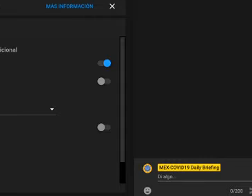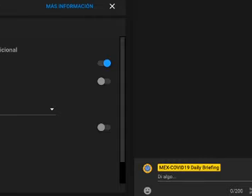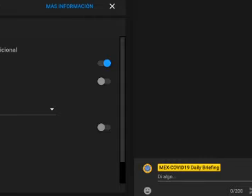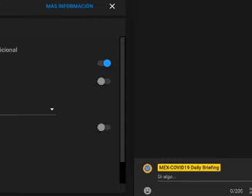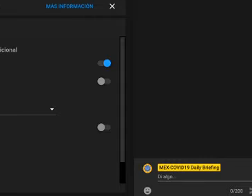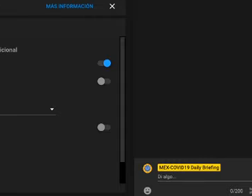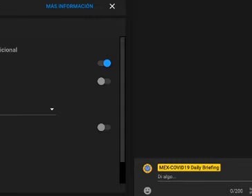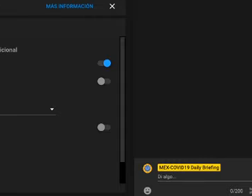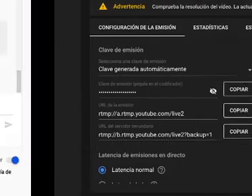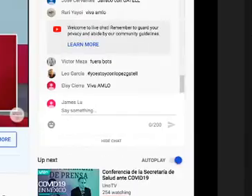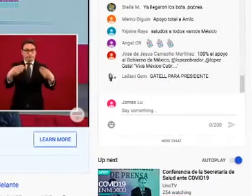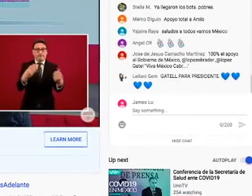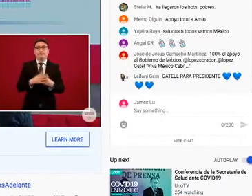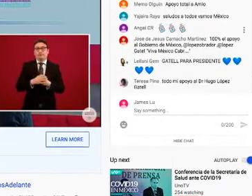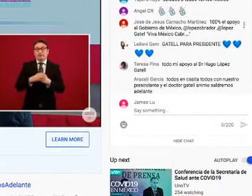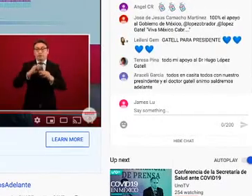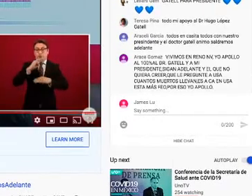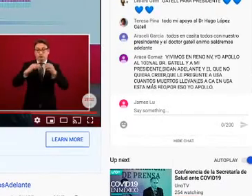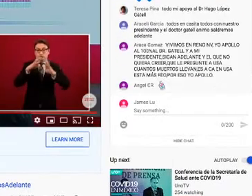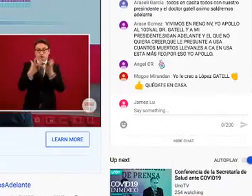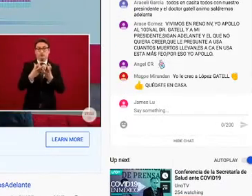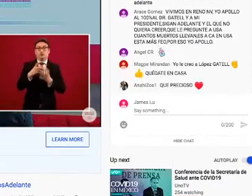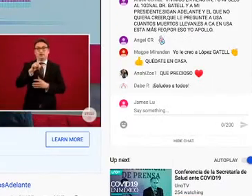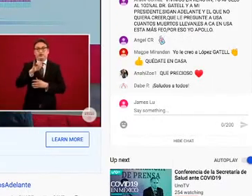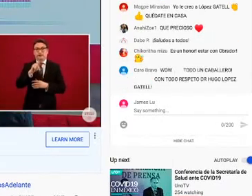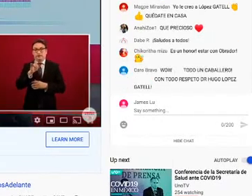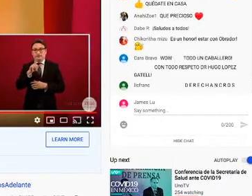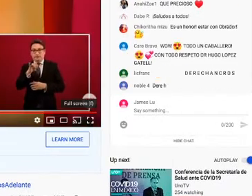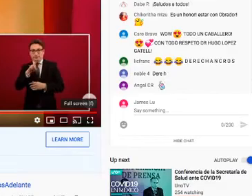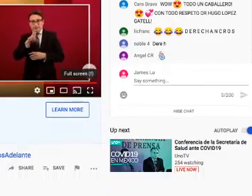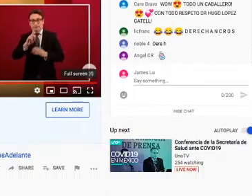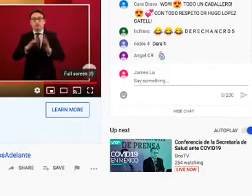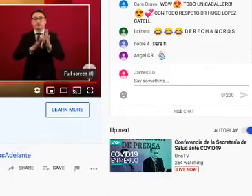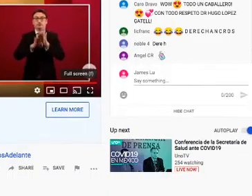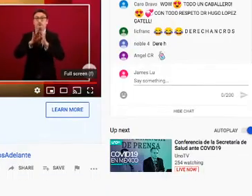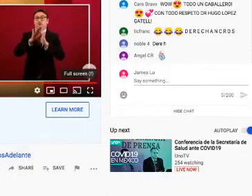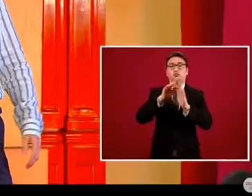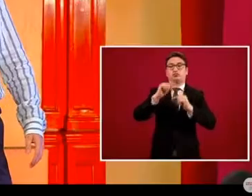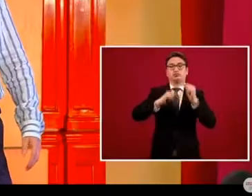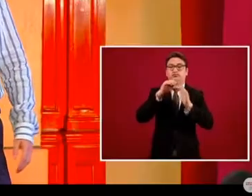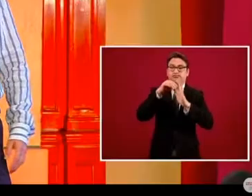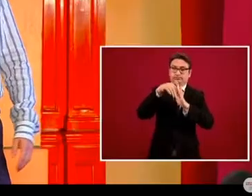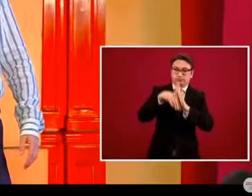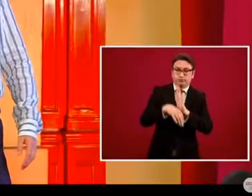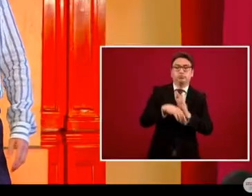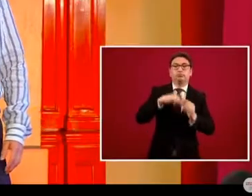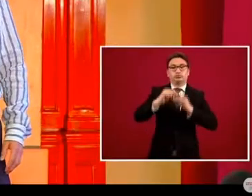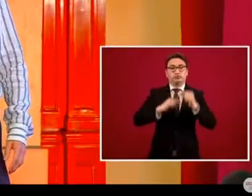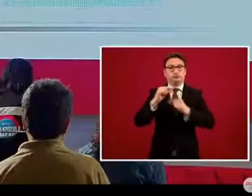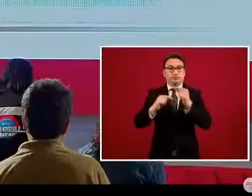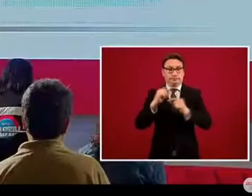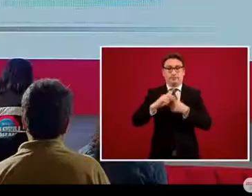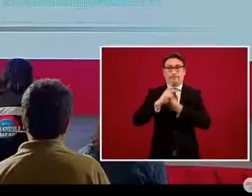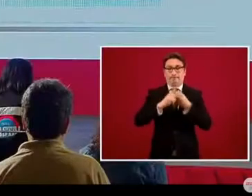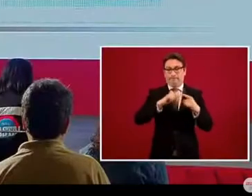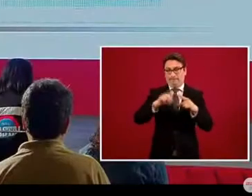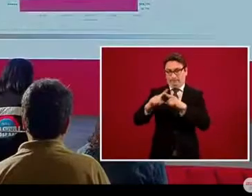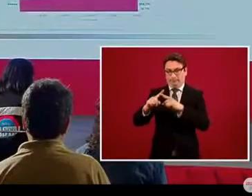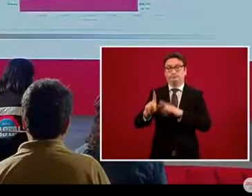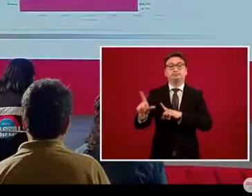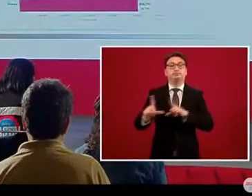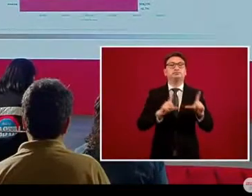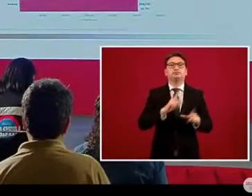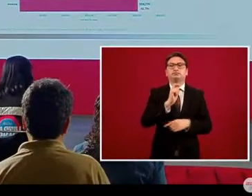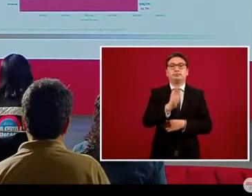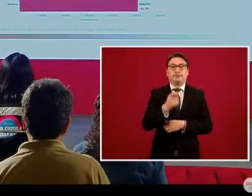La letalidad global lentamente va ascendiendo en los distintos países. La siguiente. All right, so